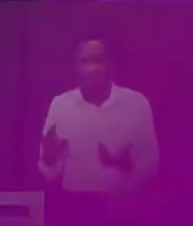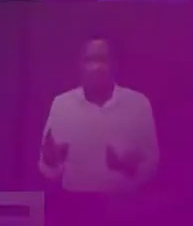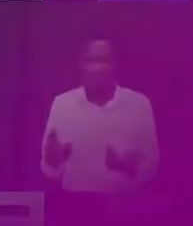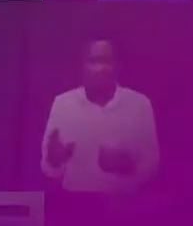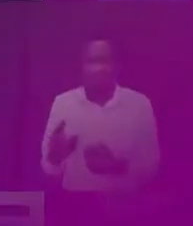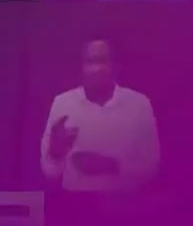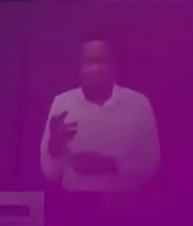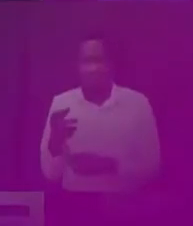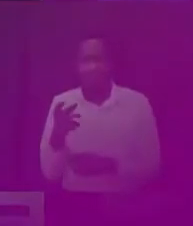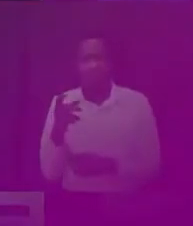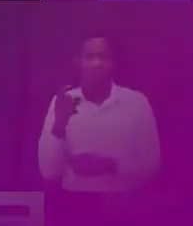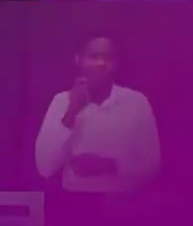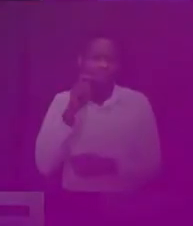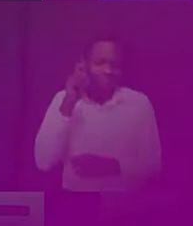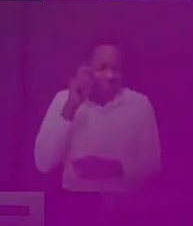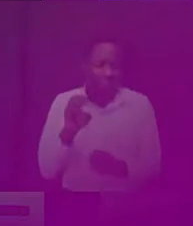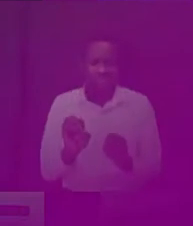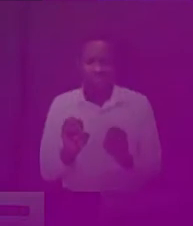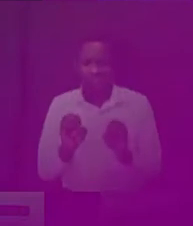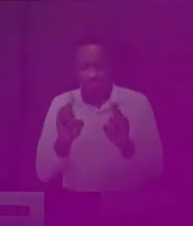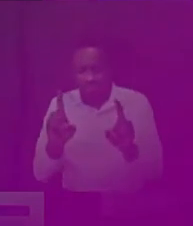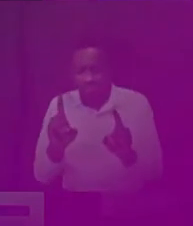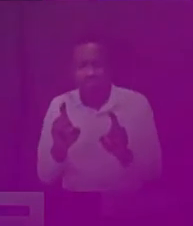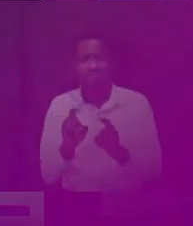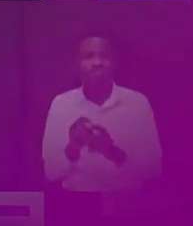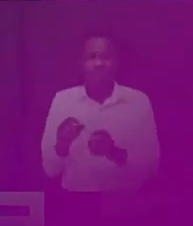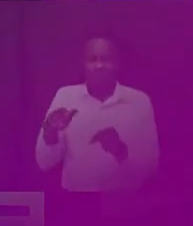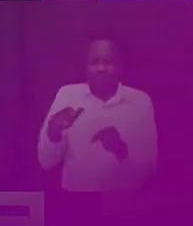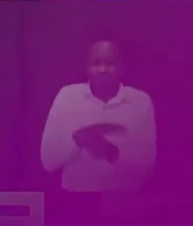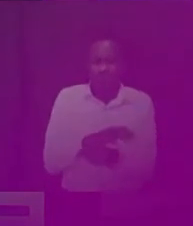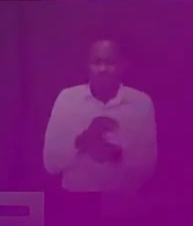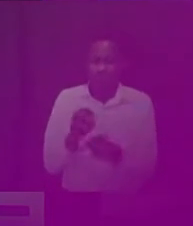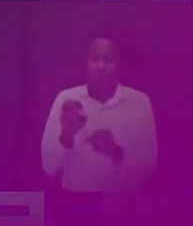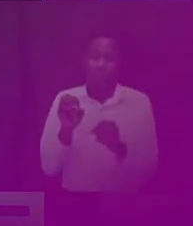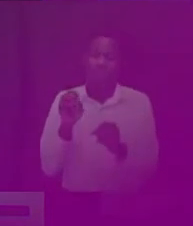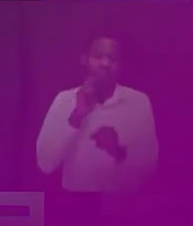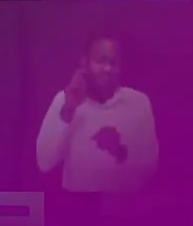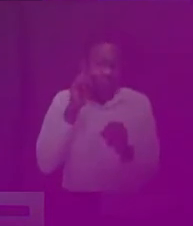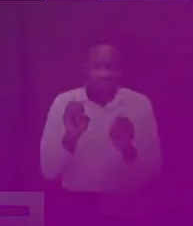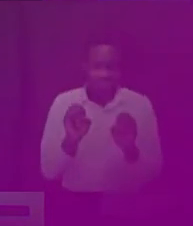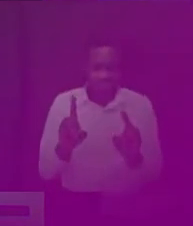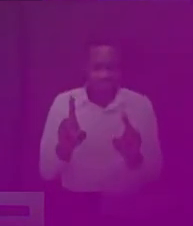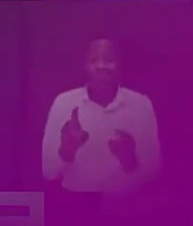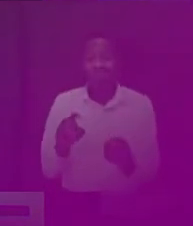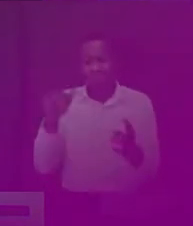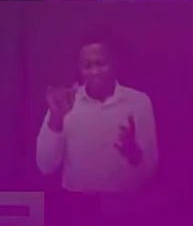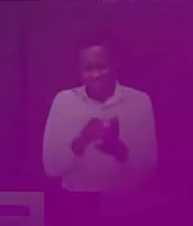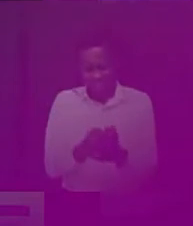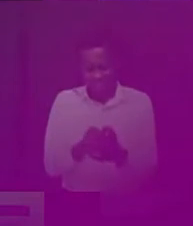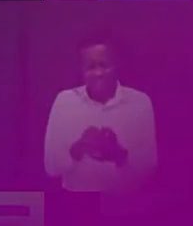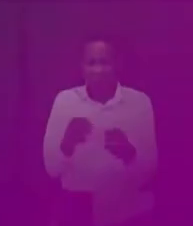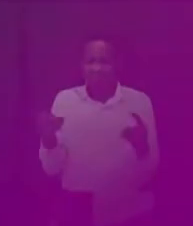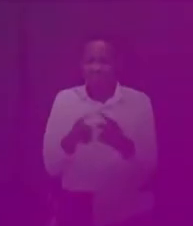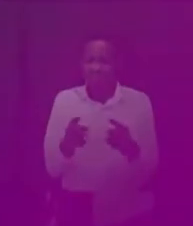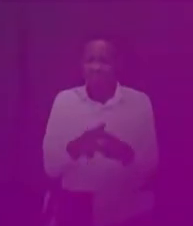comprehensive sexuality education. The wofrenu comprehensive sexuality education is a deceptive ideology. Eye